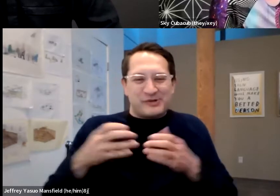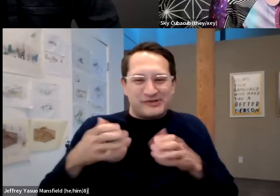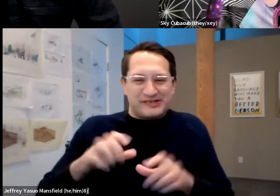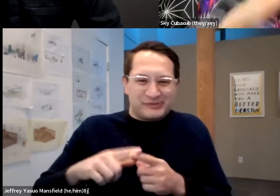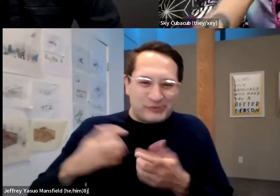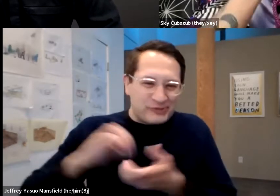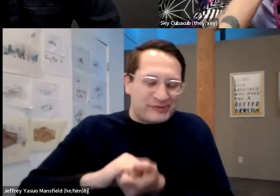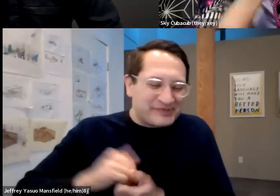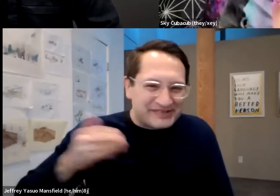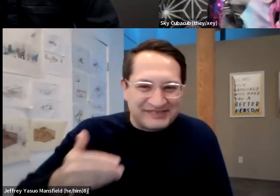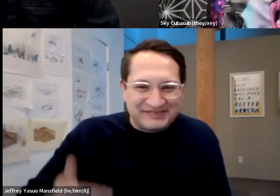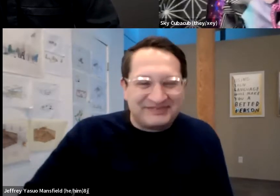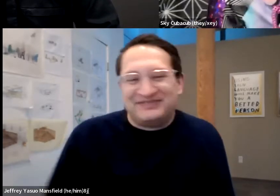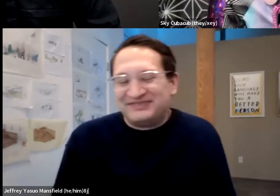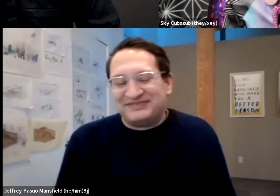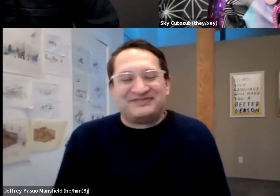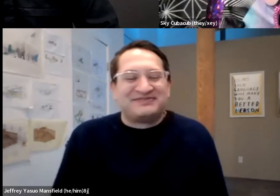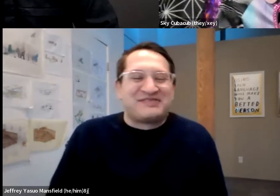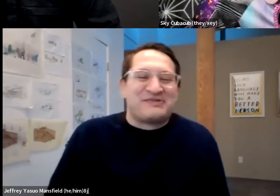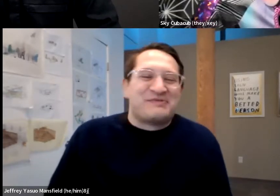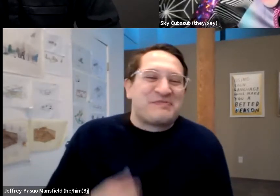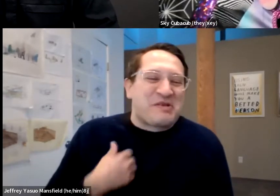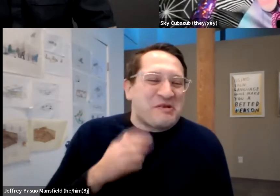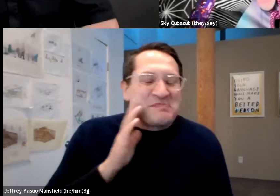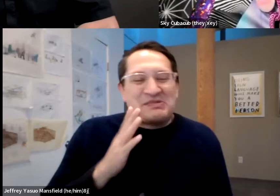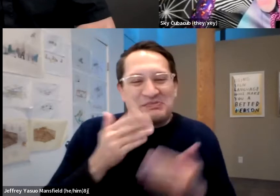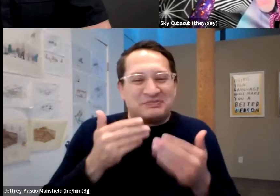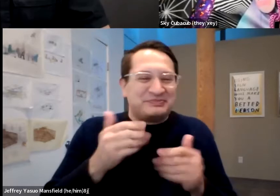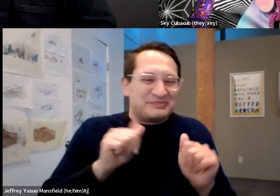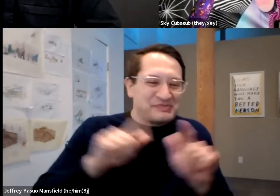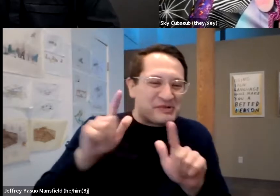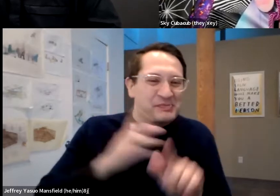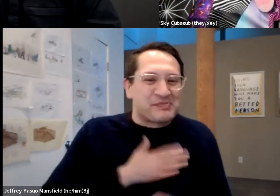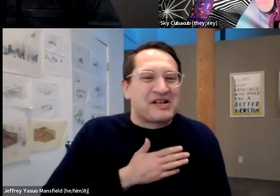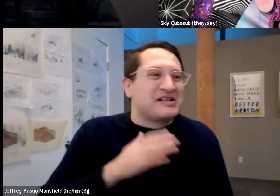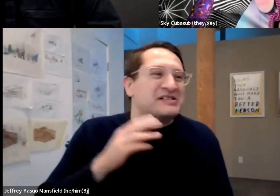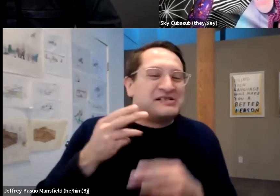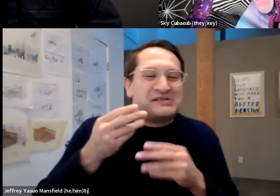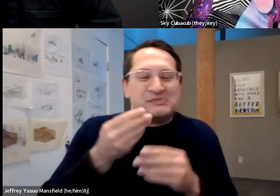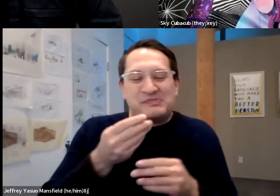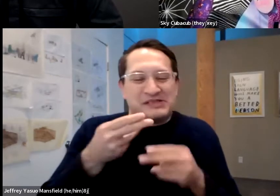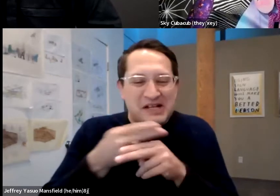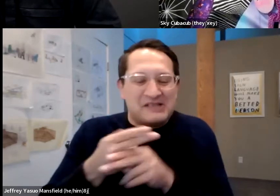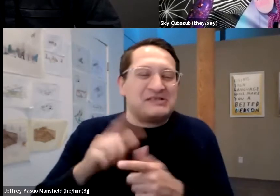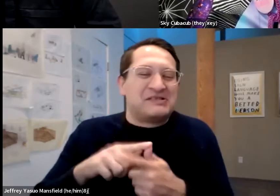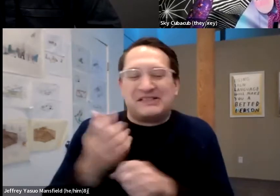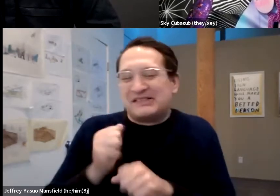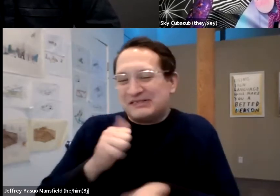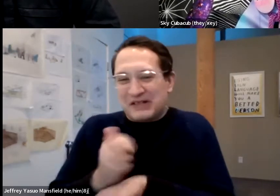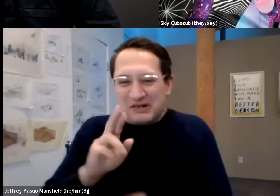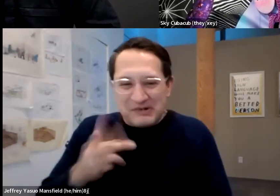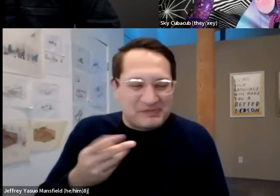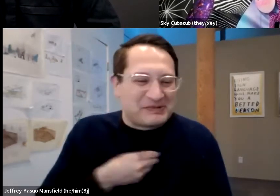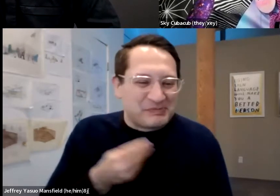I wish we had more opportunity to collaborate more often. I'll go ahead and bring up my couple